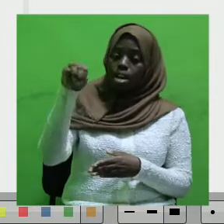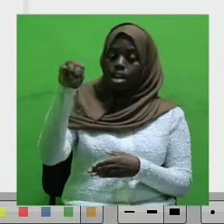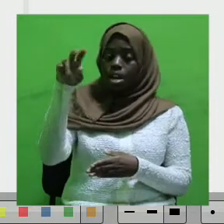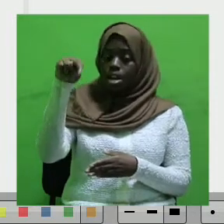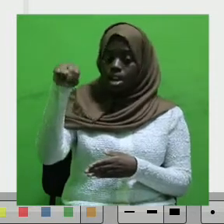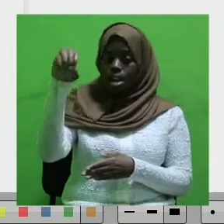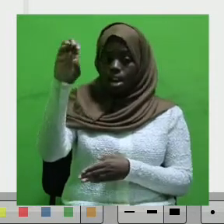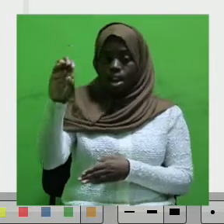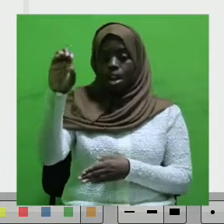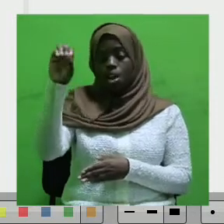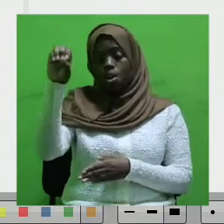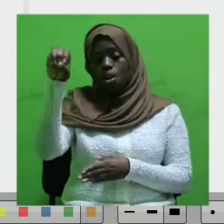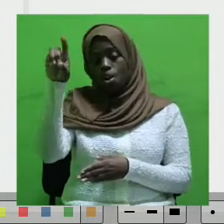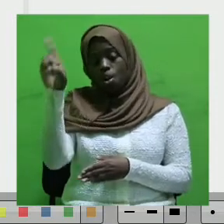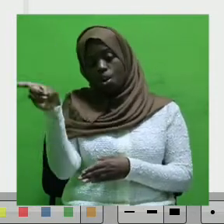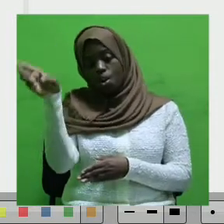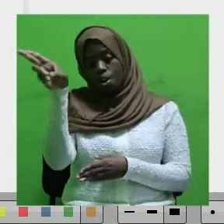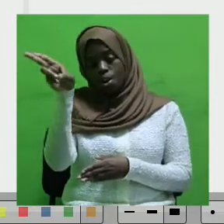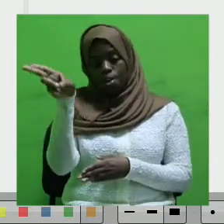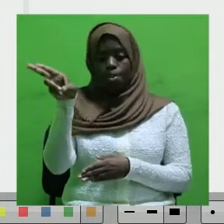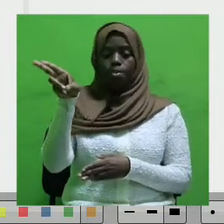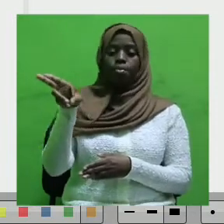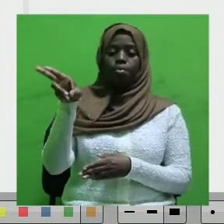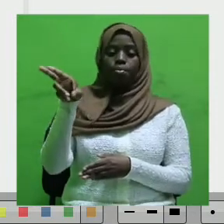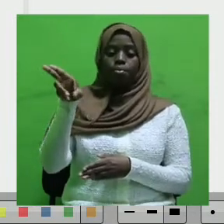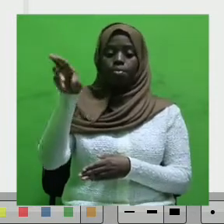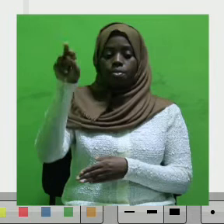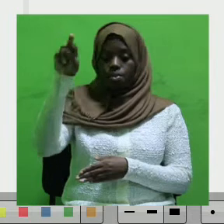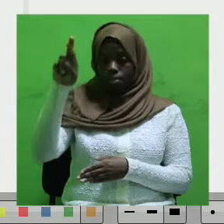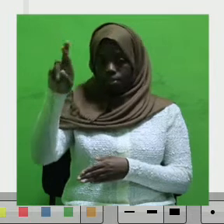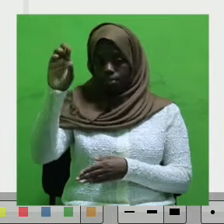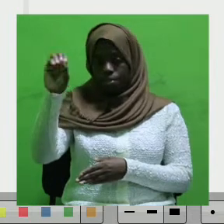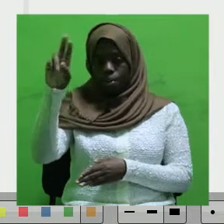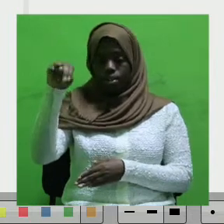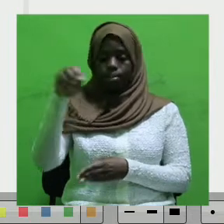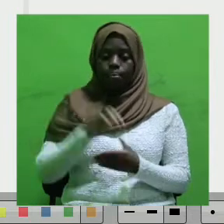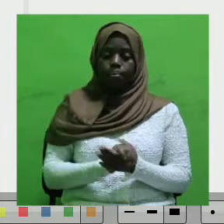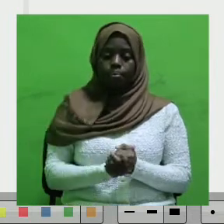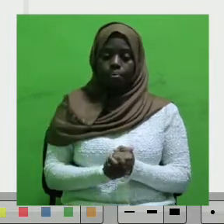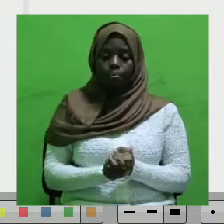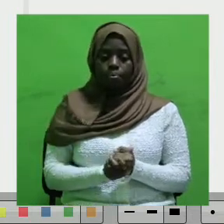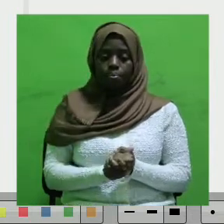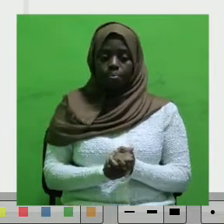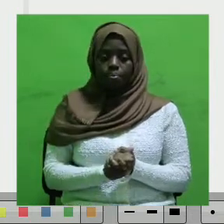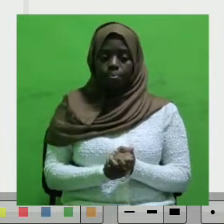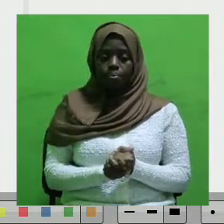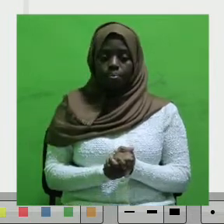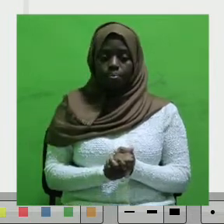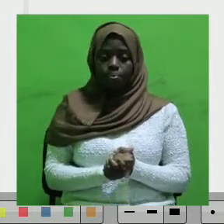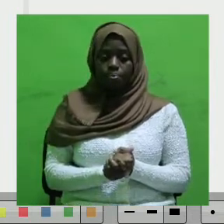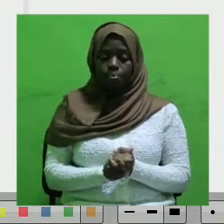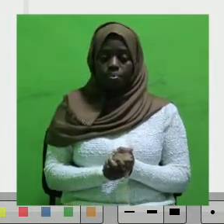kidney. So in answering a diagram question, first of all, the title should be shown, that is